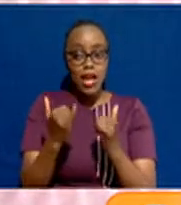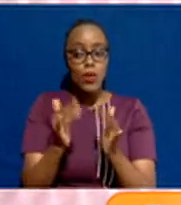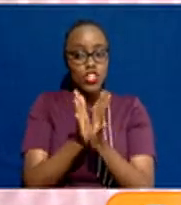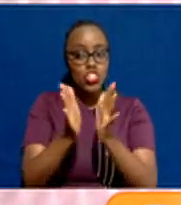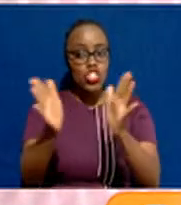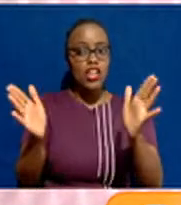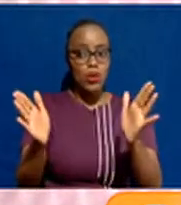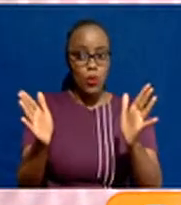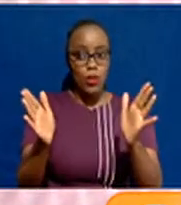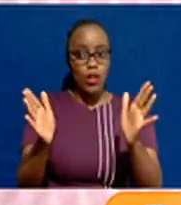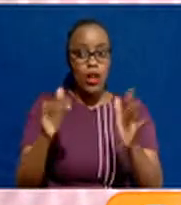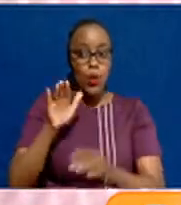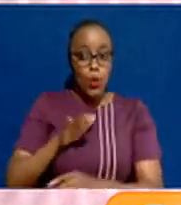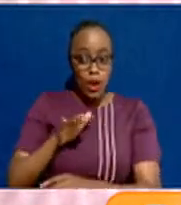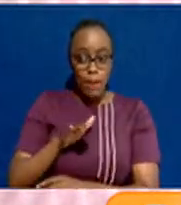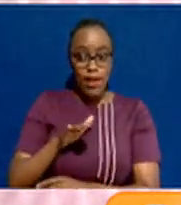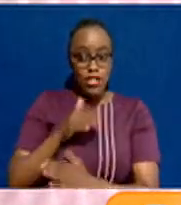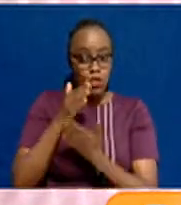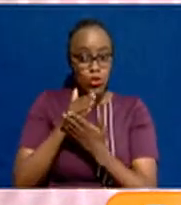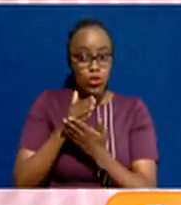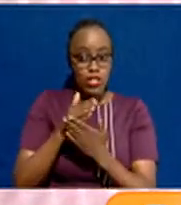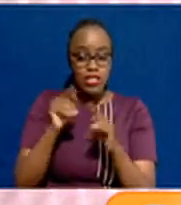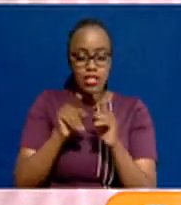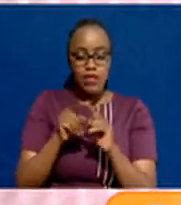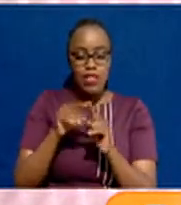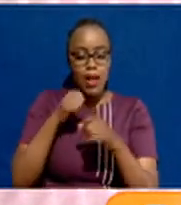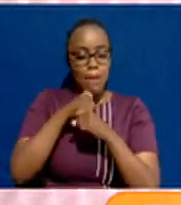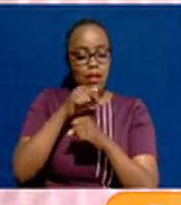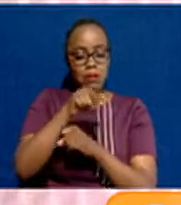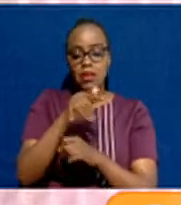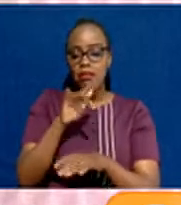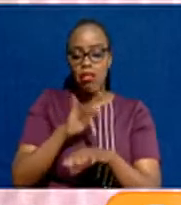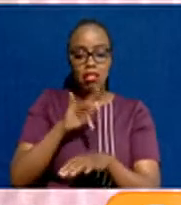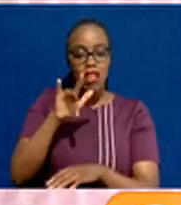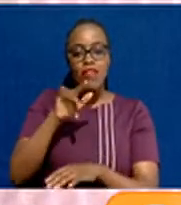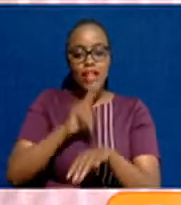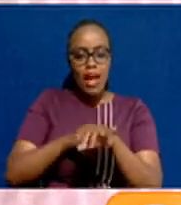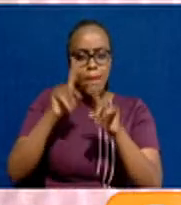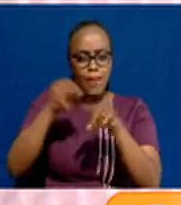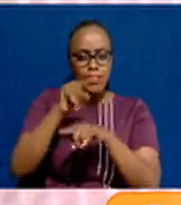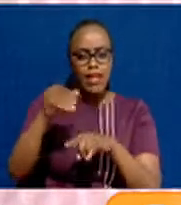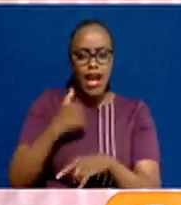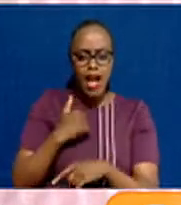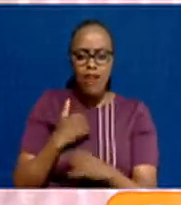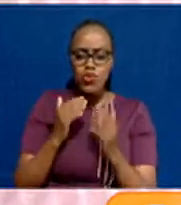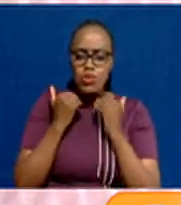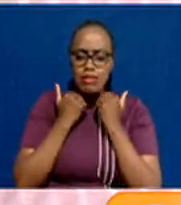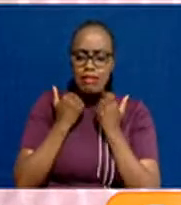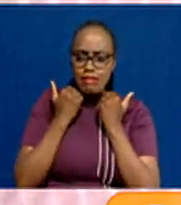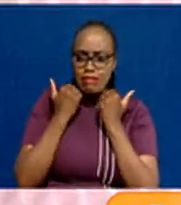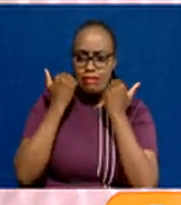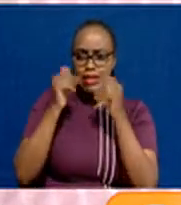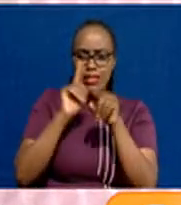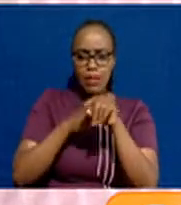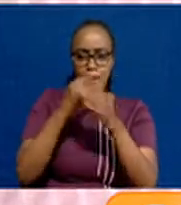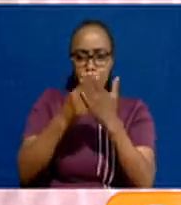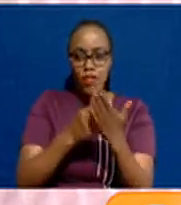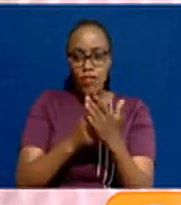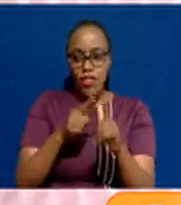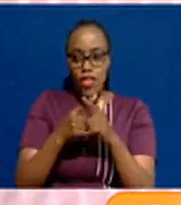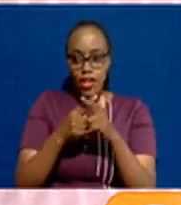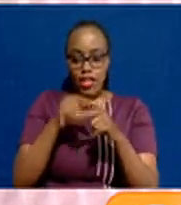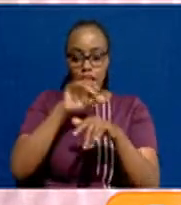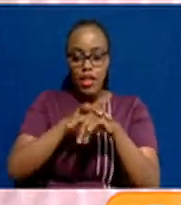large, is that women really beat themselves down. When they make a mistake in negotiating and they get in